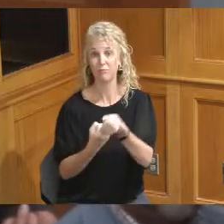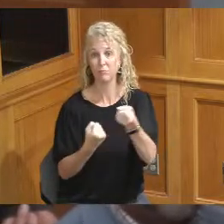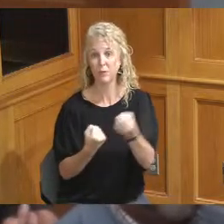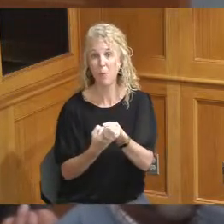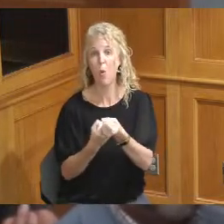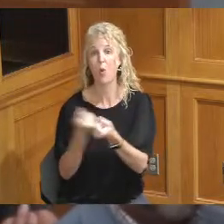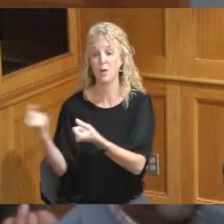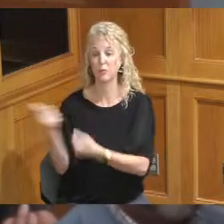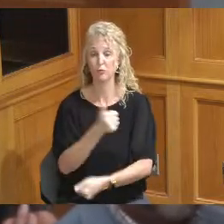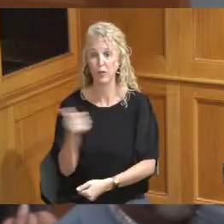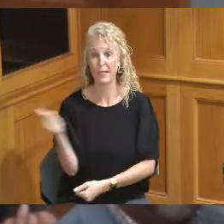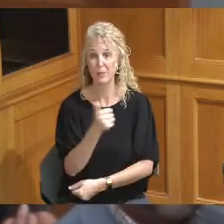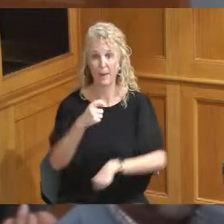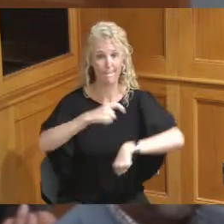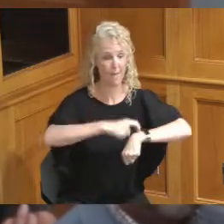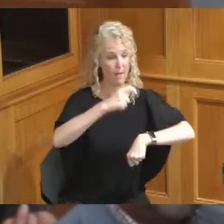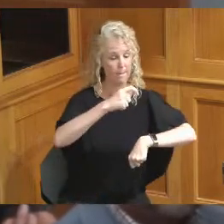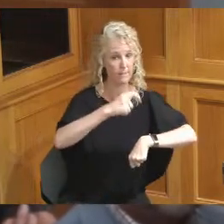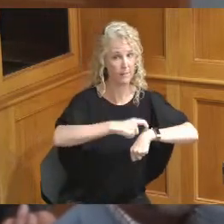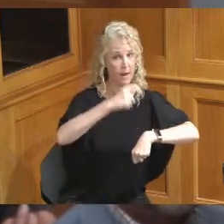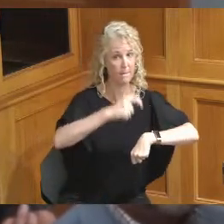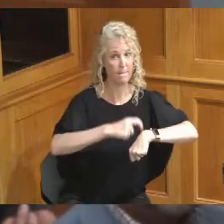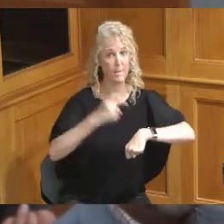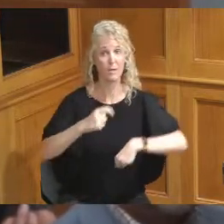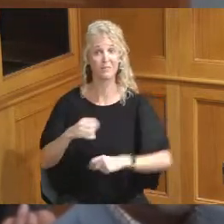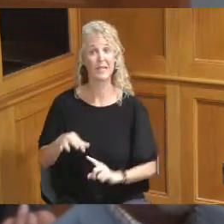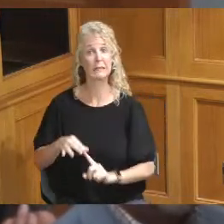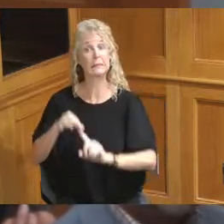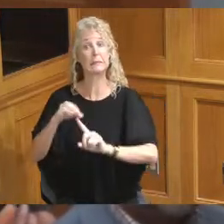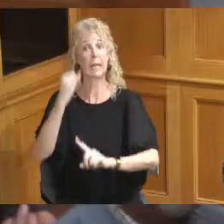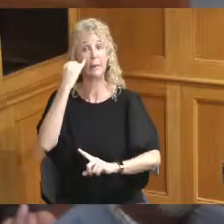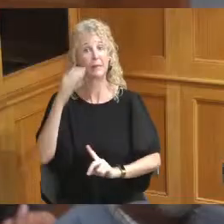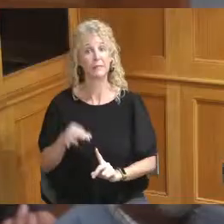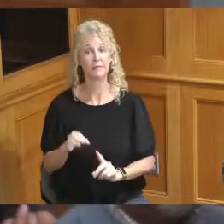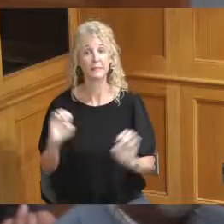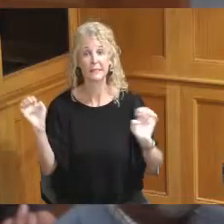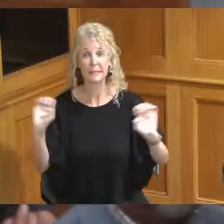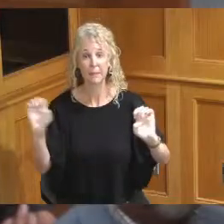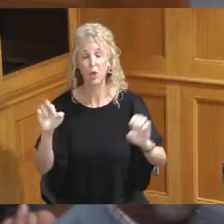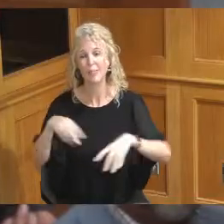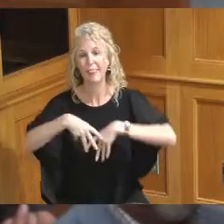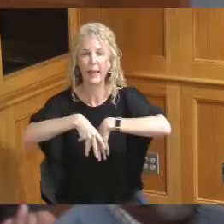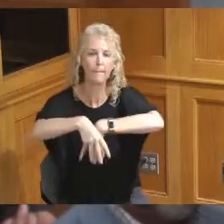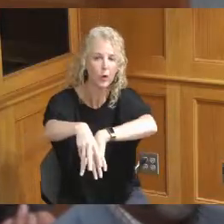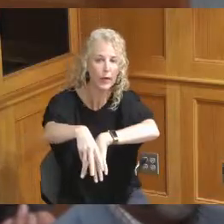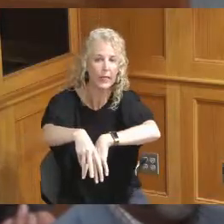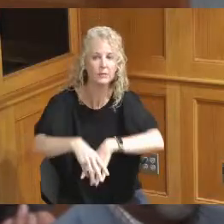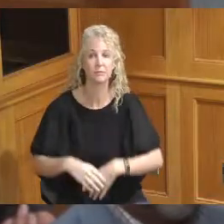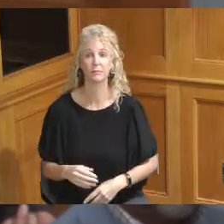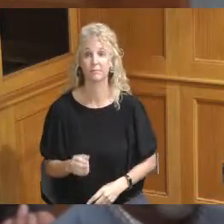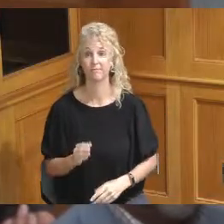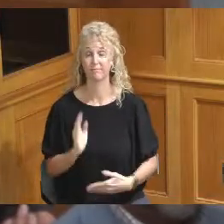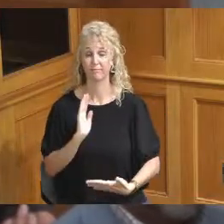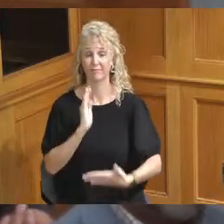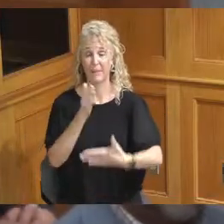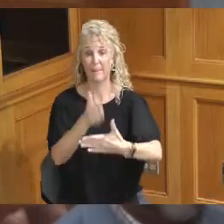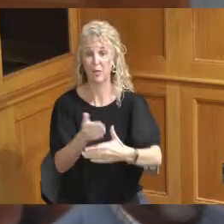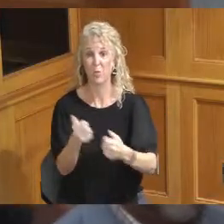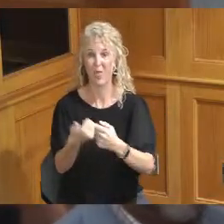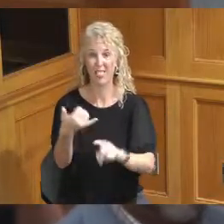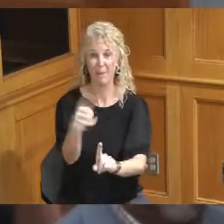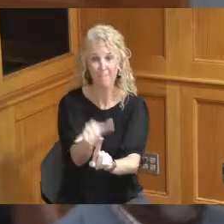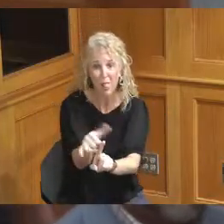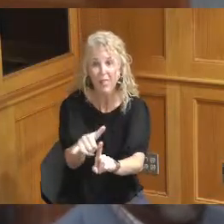unsafe transportation of a vehicle except in special circumstances such as parades. Intervention by bullying,